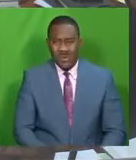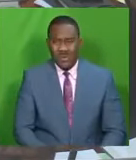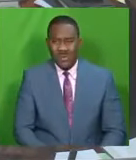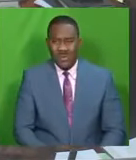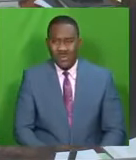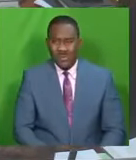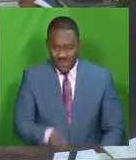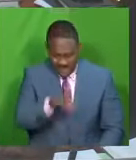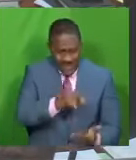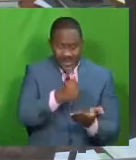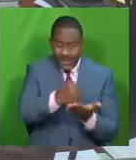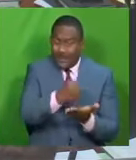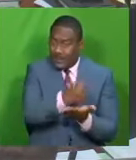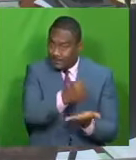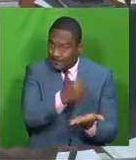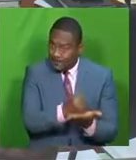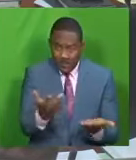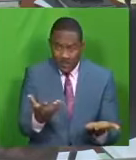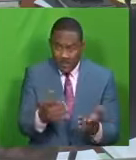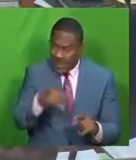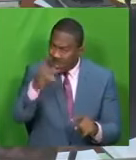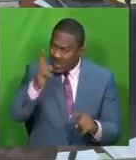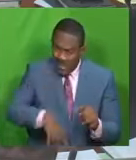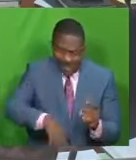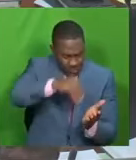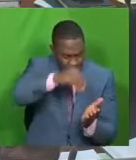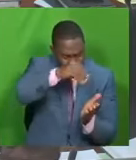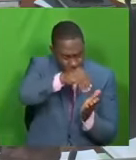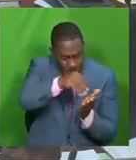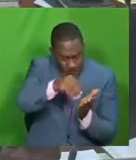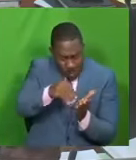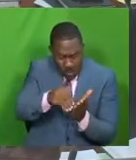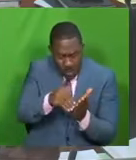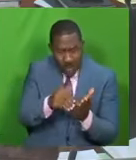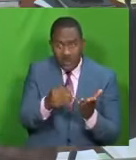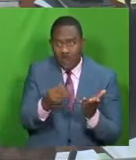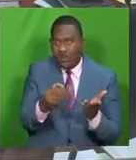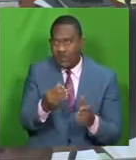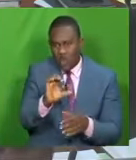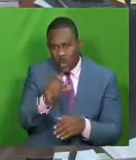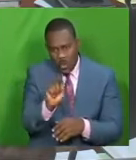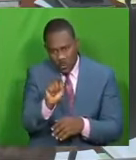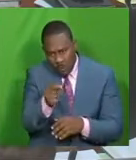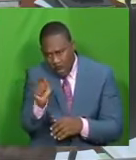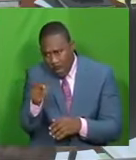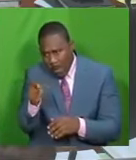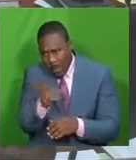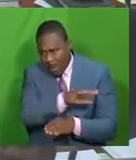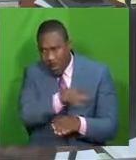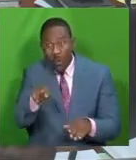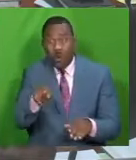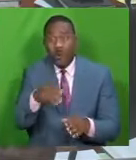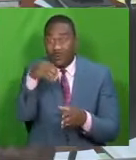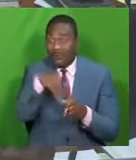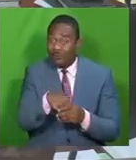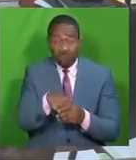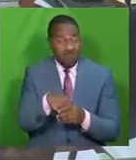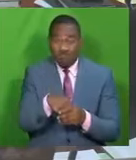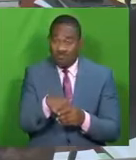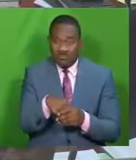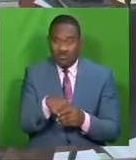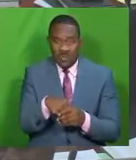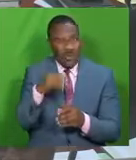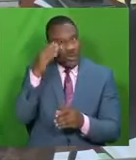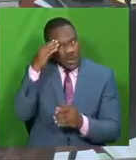you cannot put everything in the clauses of the Constitution. So, as a matter of economy